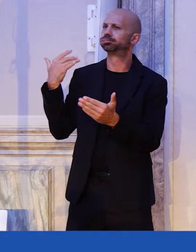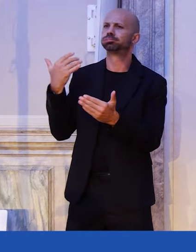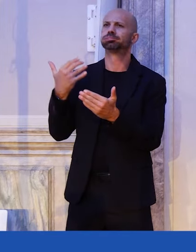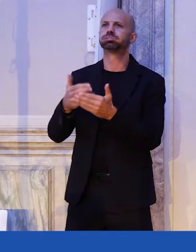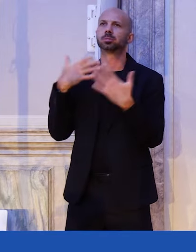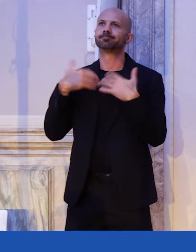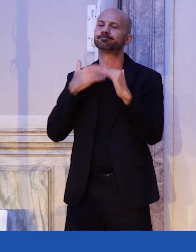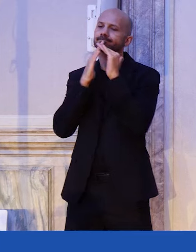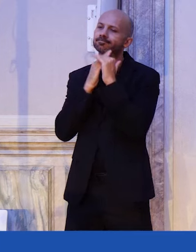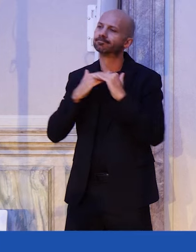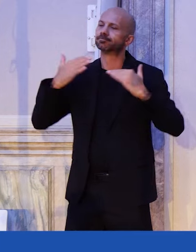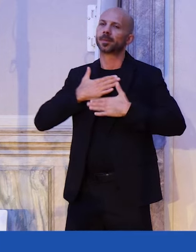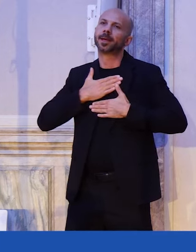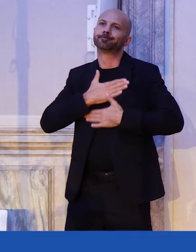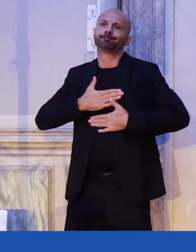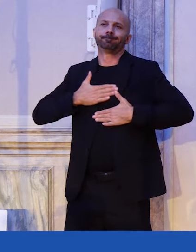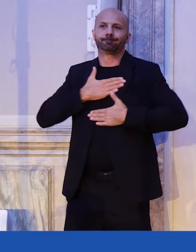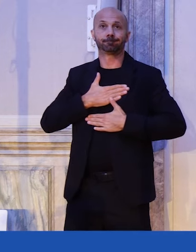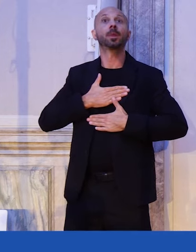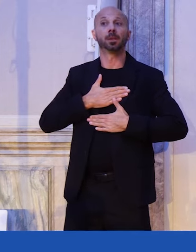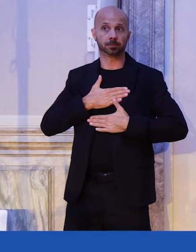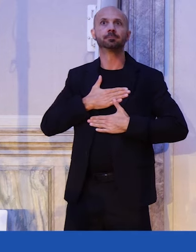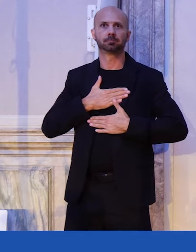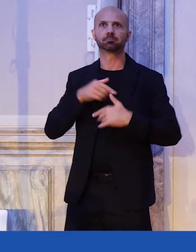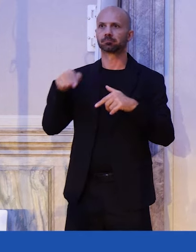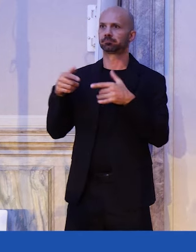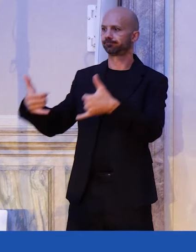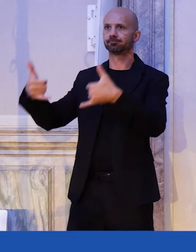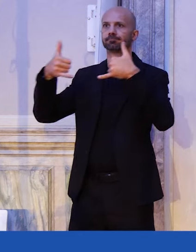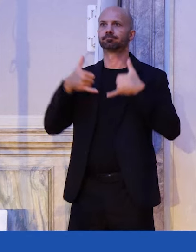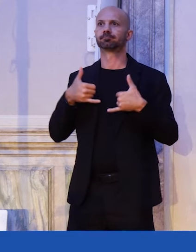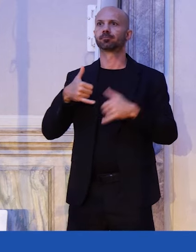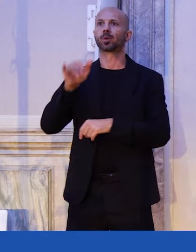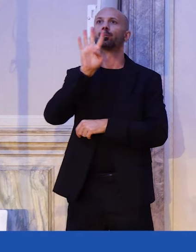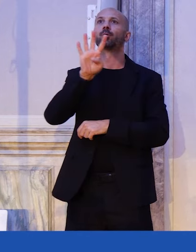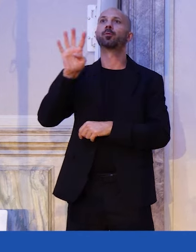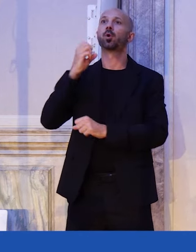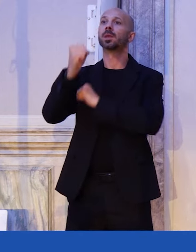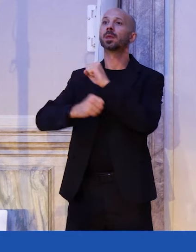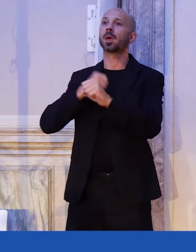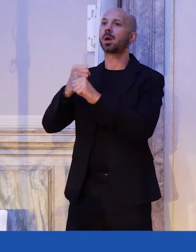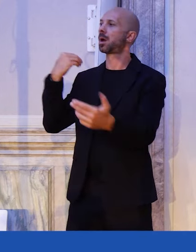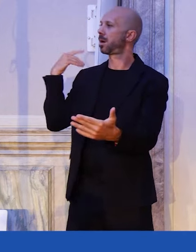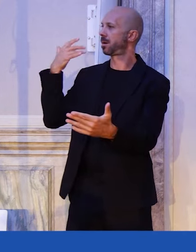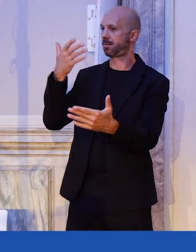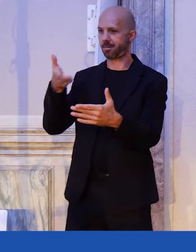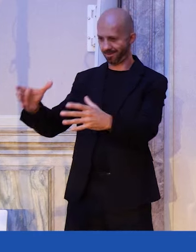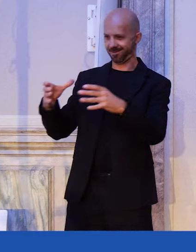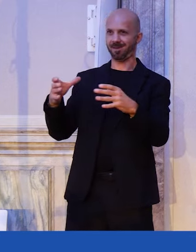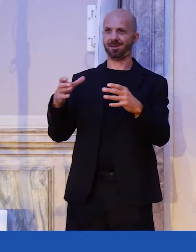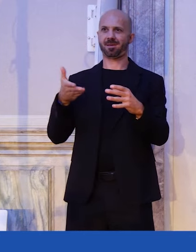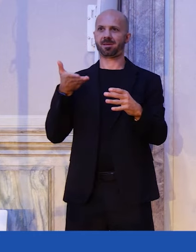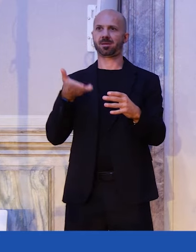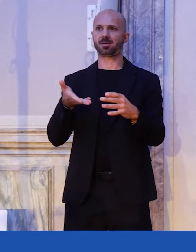achievements of our Ensemble over the past 44 years those of us now in The Ensemble or particular de gratitude to the founding